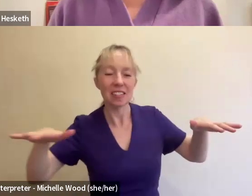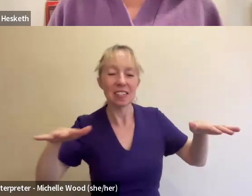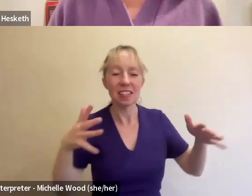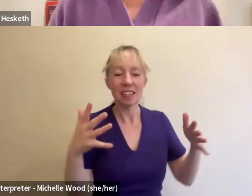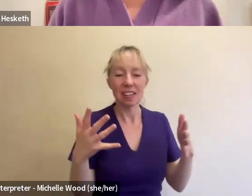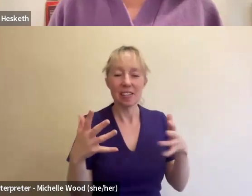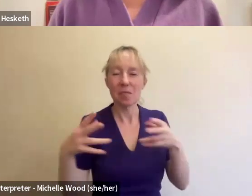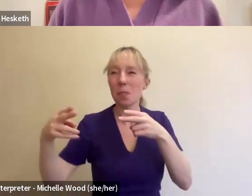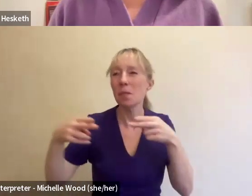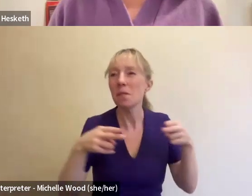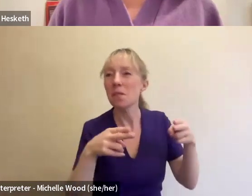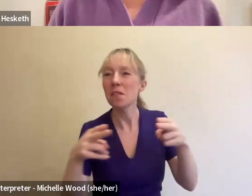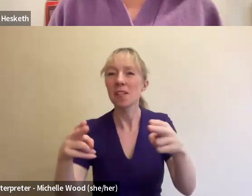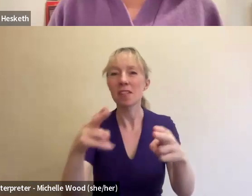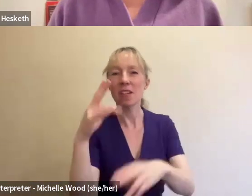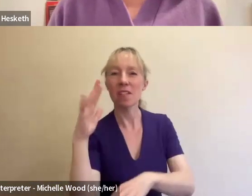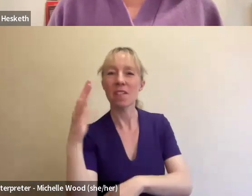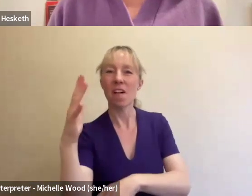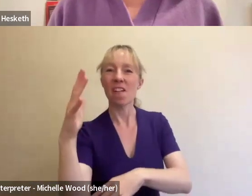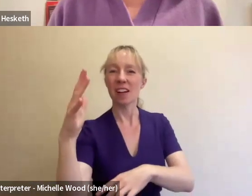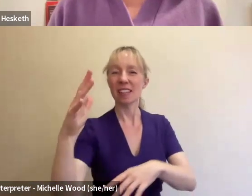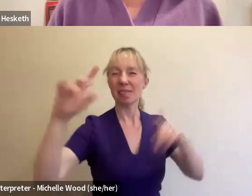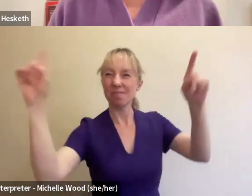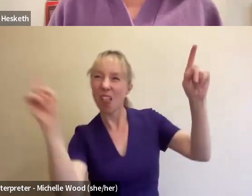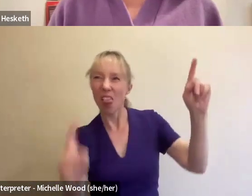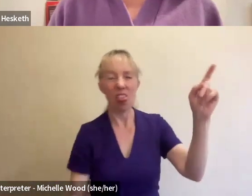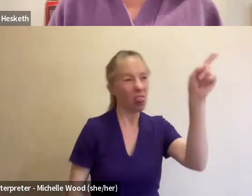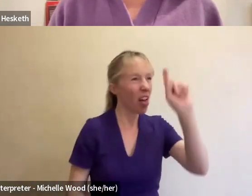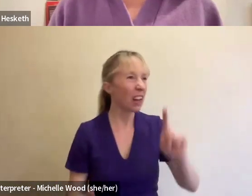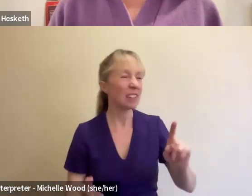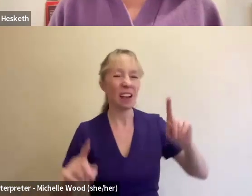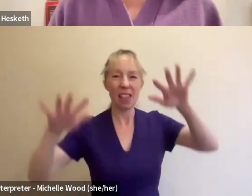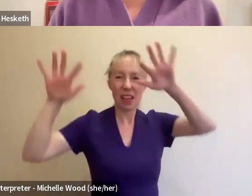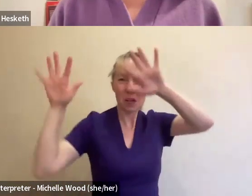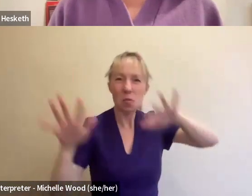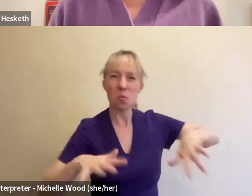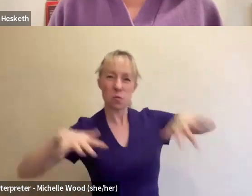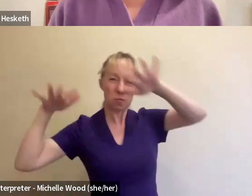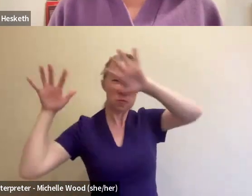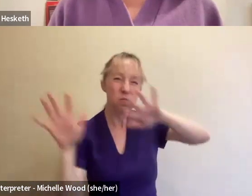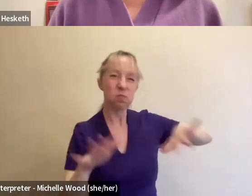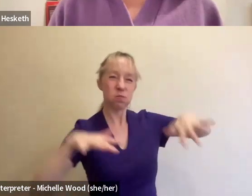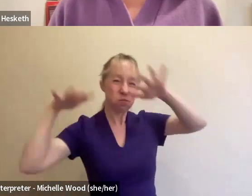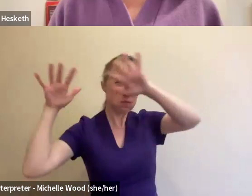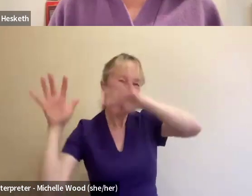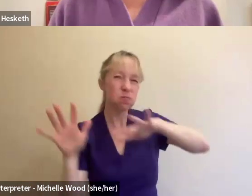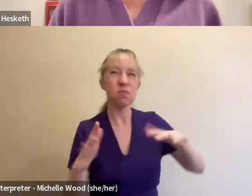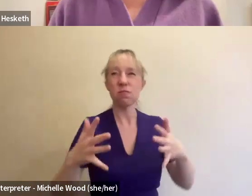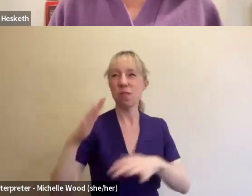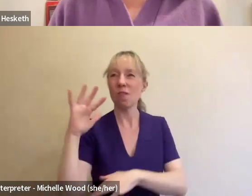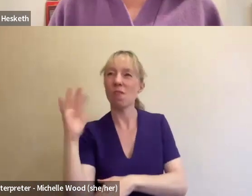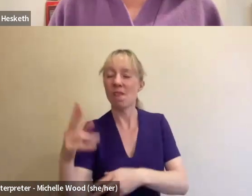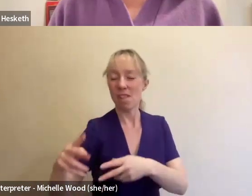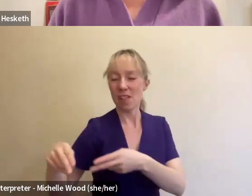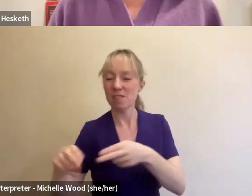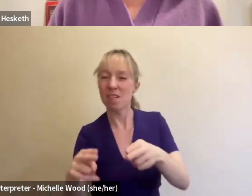of the forest. As it thundered, torrential rains flooding the forest river morphed into an enormous